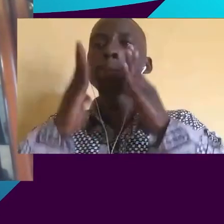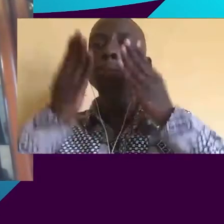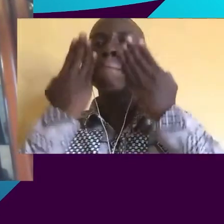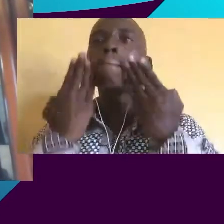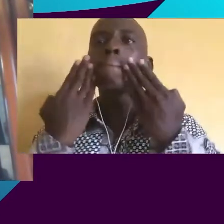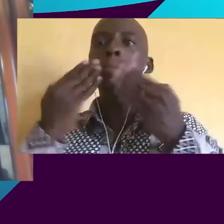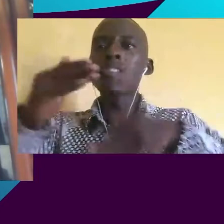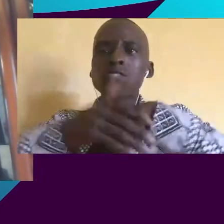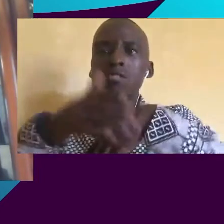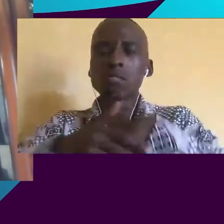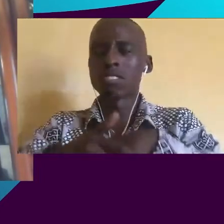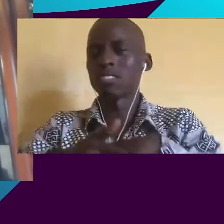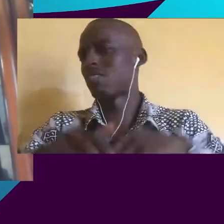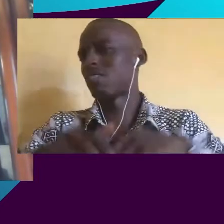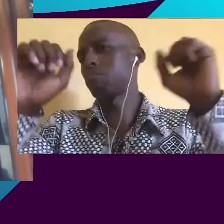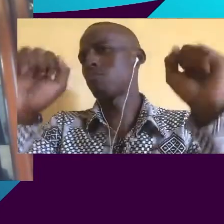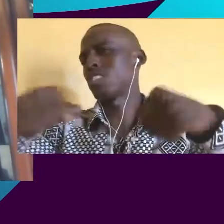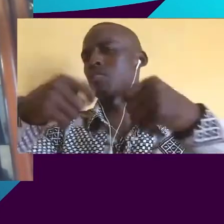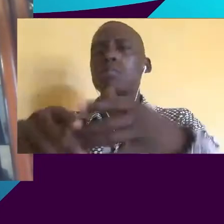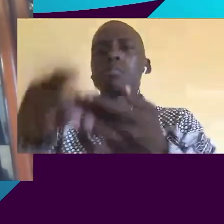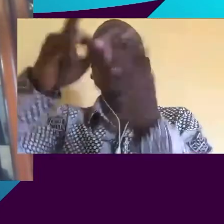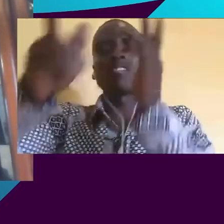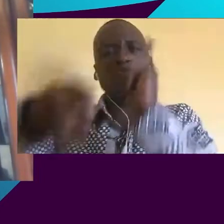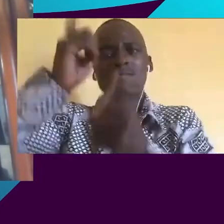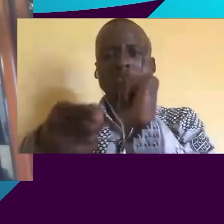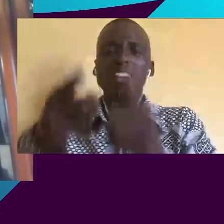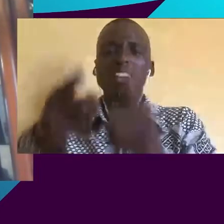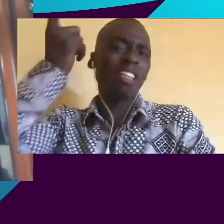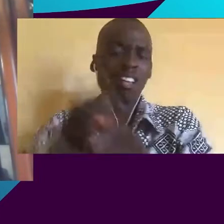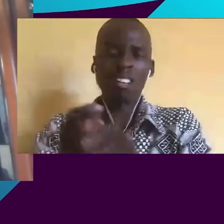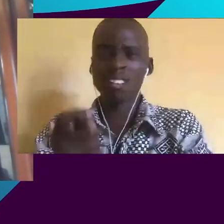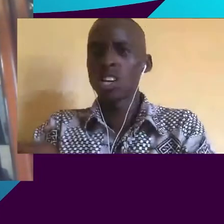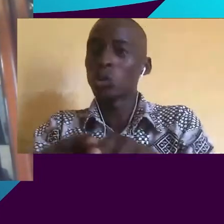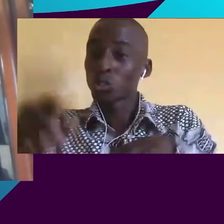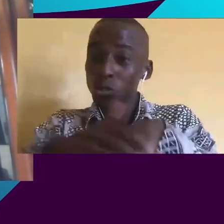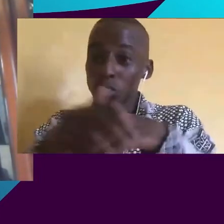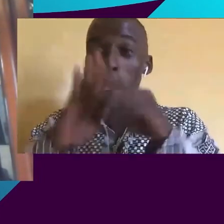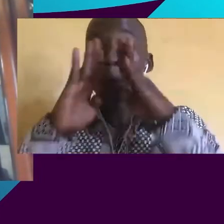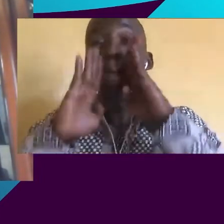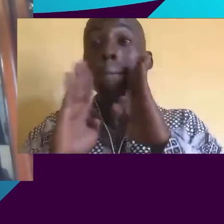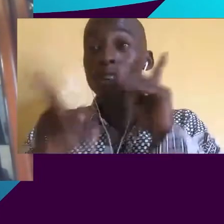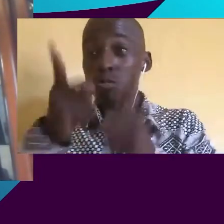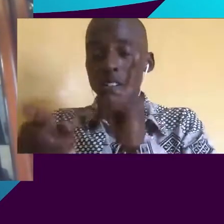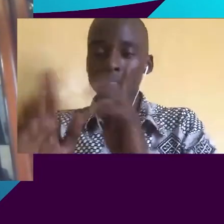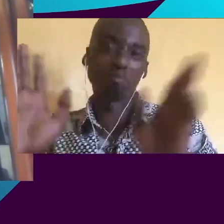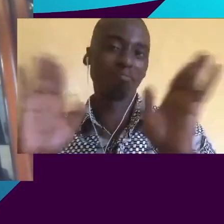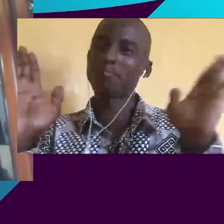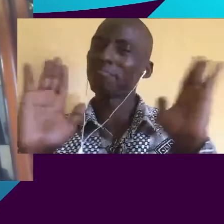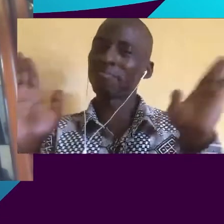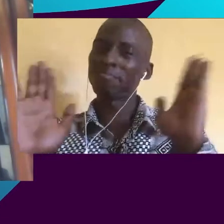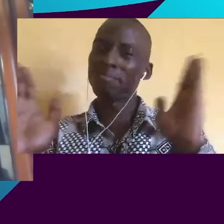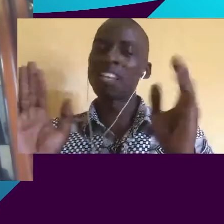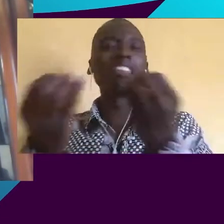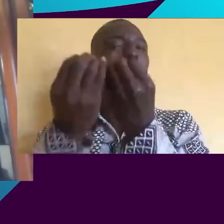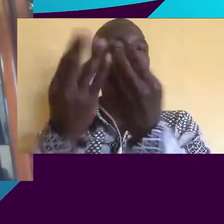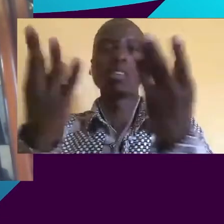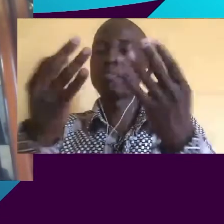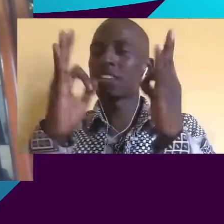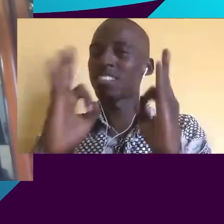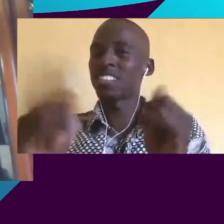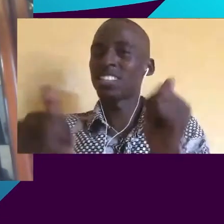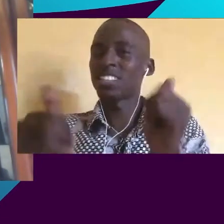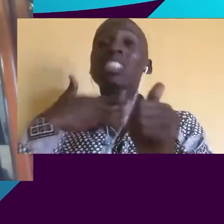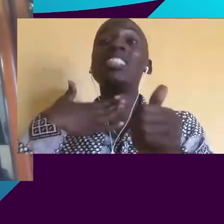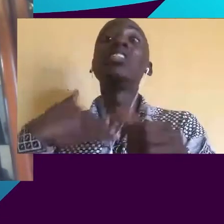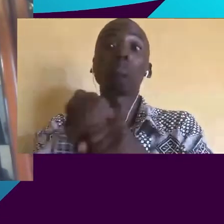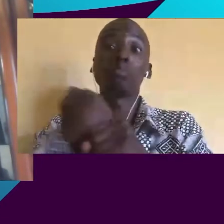like for athletics, to go and run, or even in football? Yeah. So there is quite a lot that needs to be done in terms of